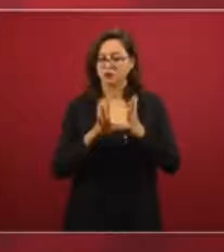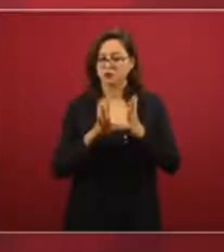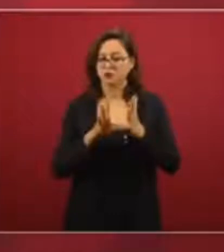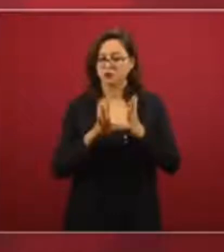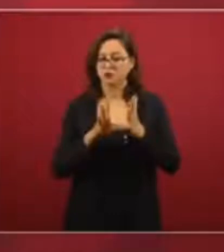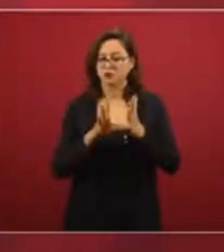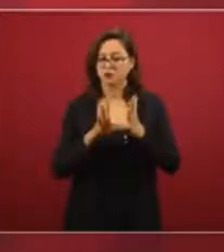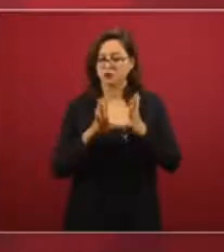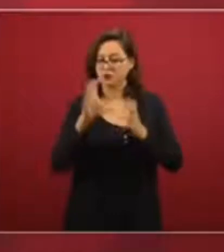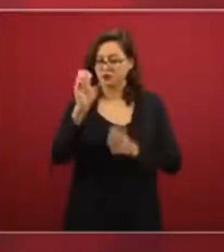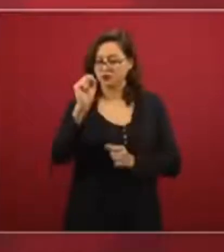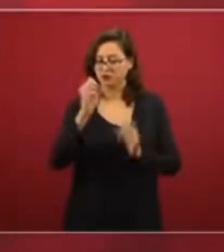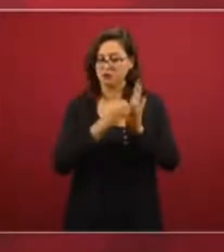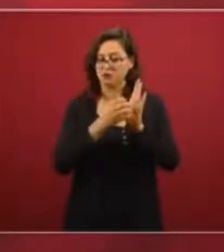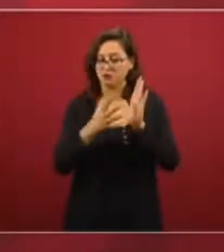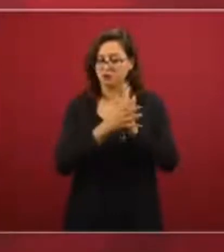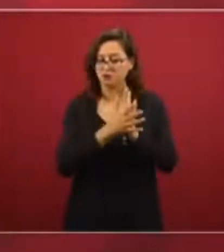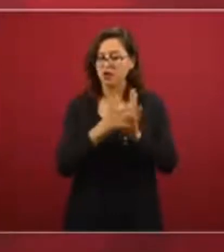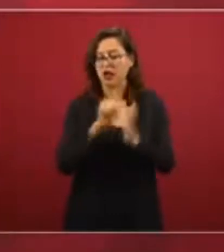in the material part,